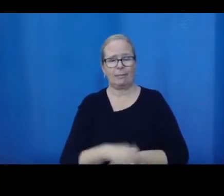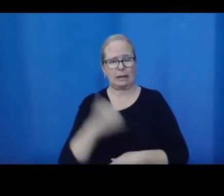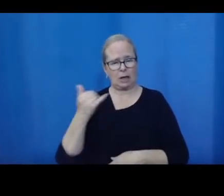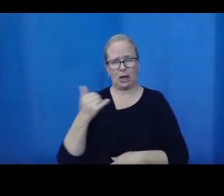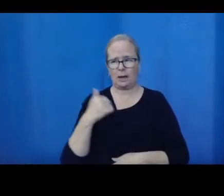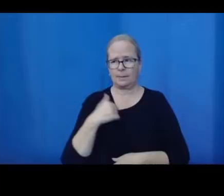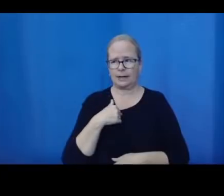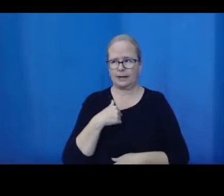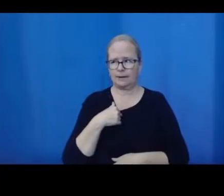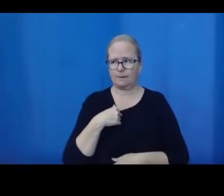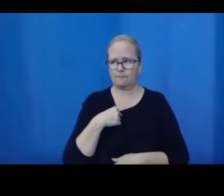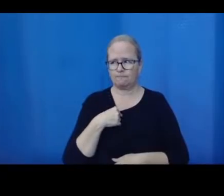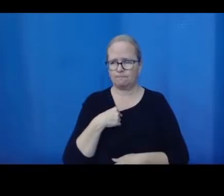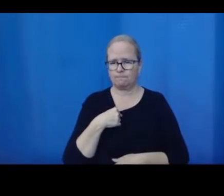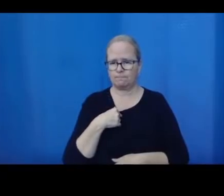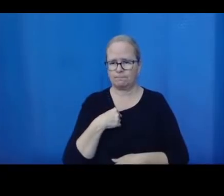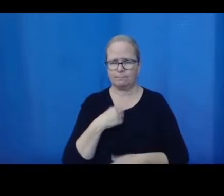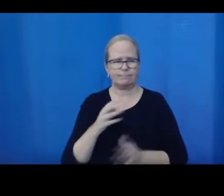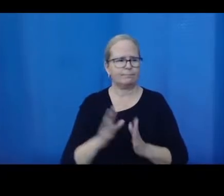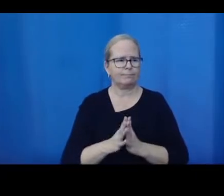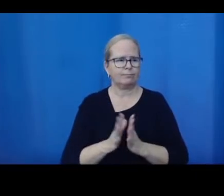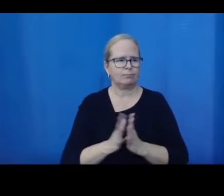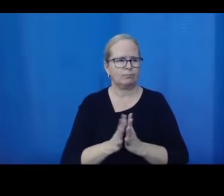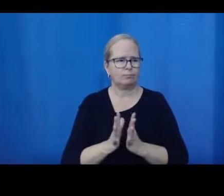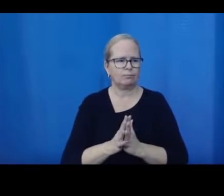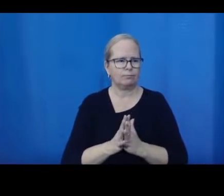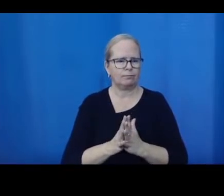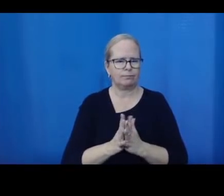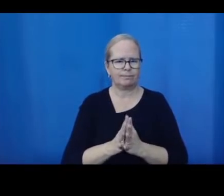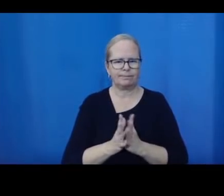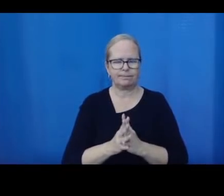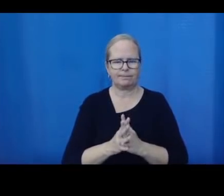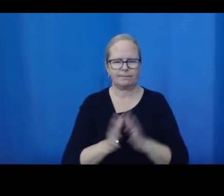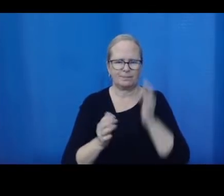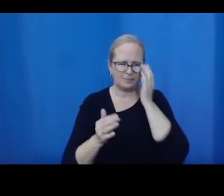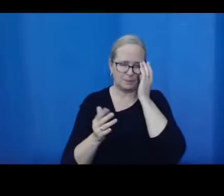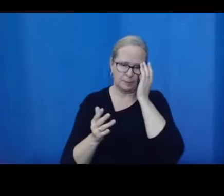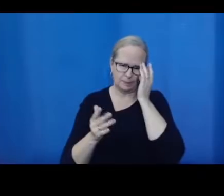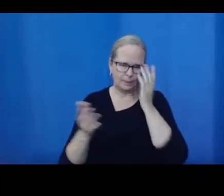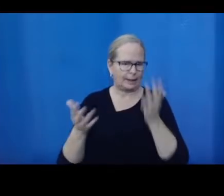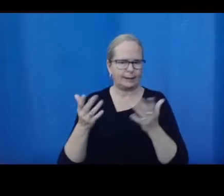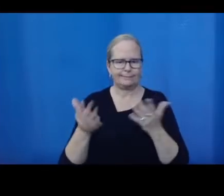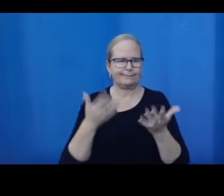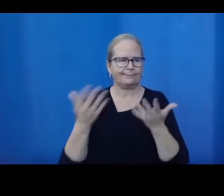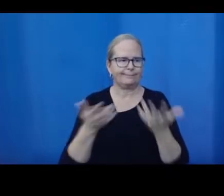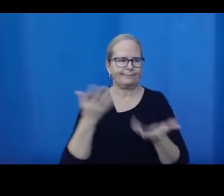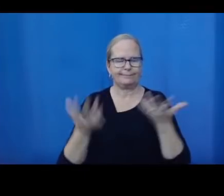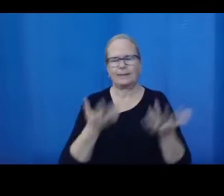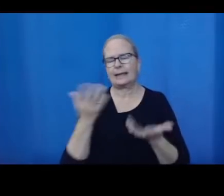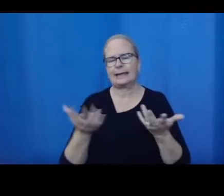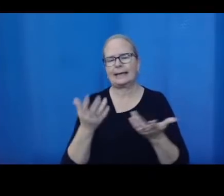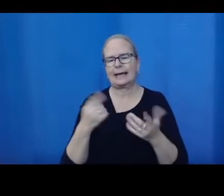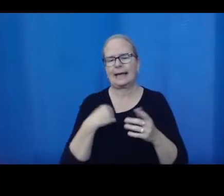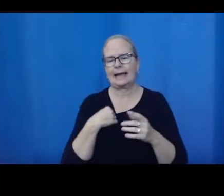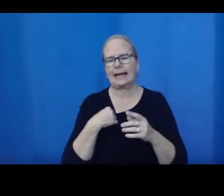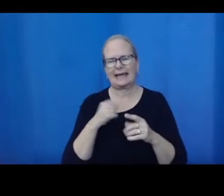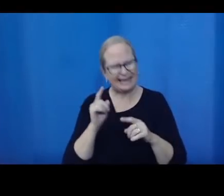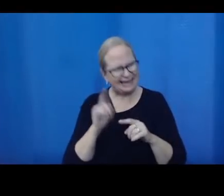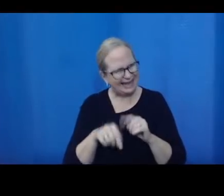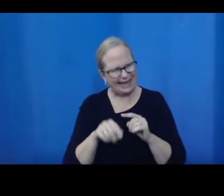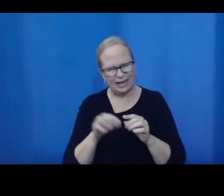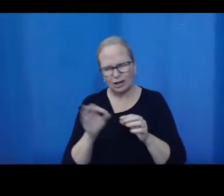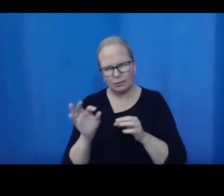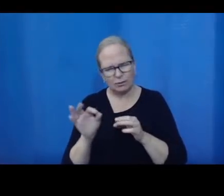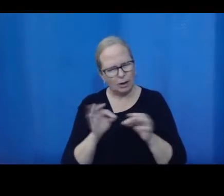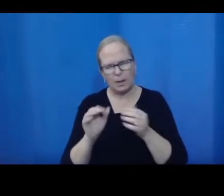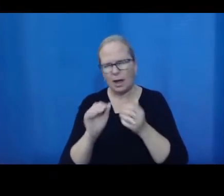can't even imagine how some folks are still putting one foot in front of each other. And